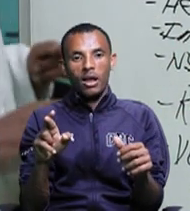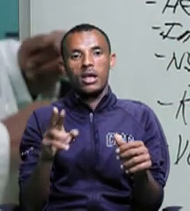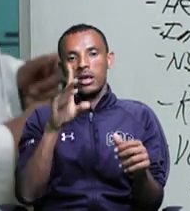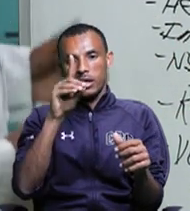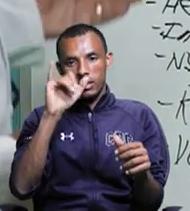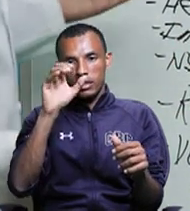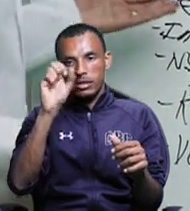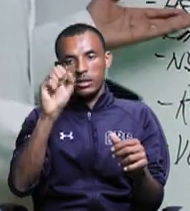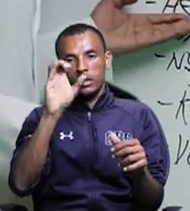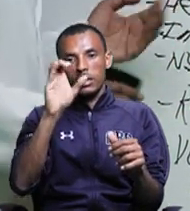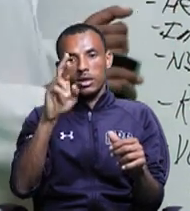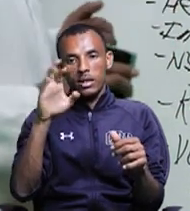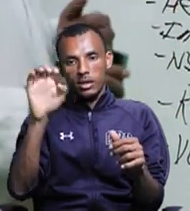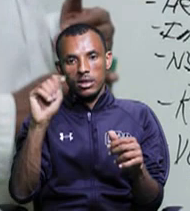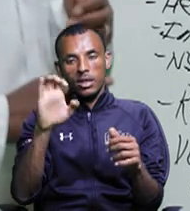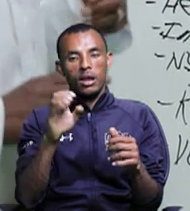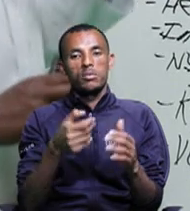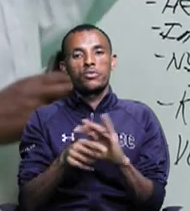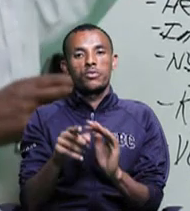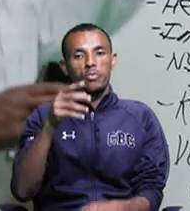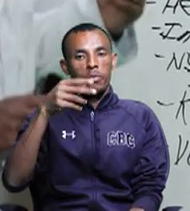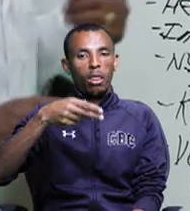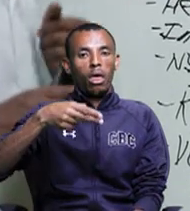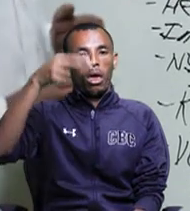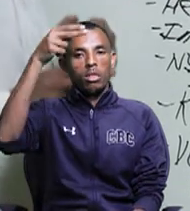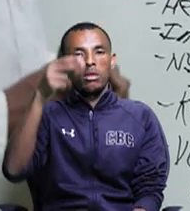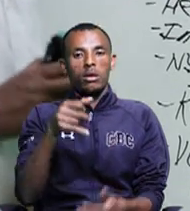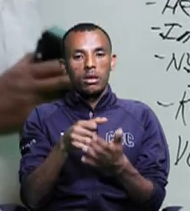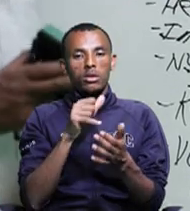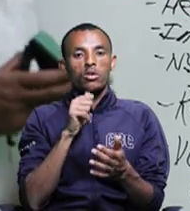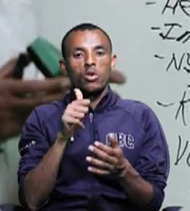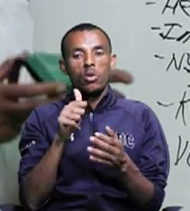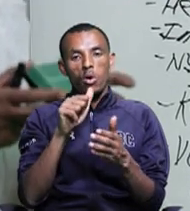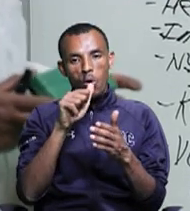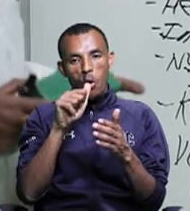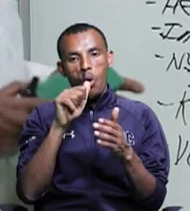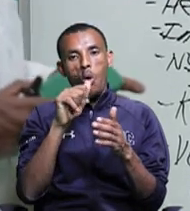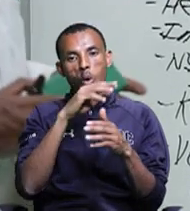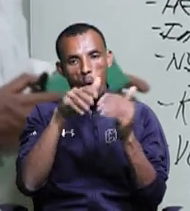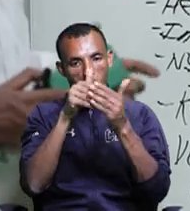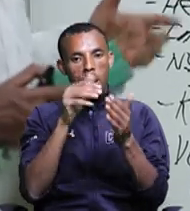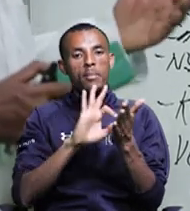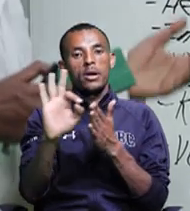discrete. Height, it is not always to be a whole number.